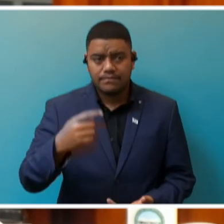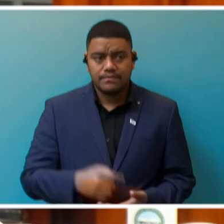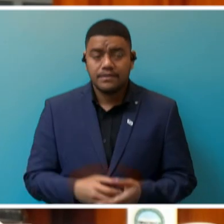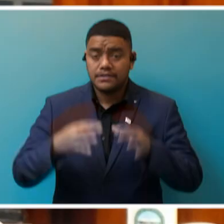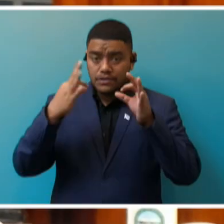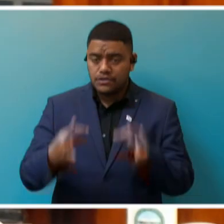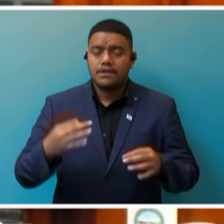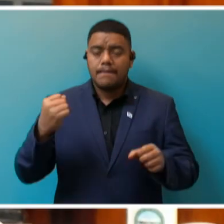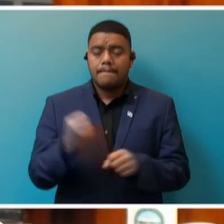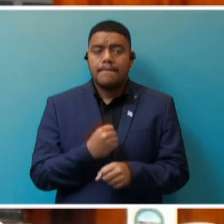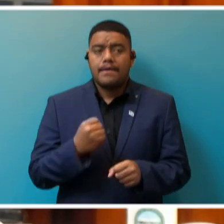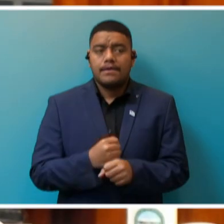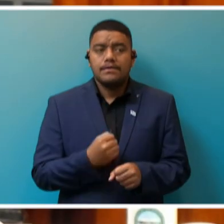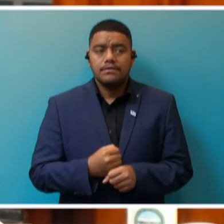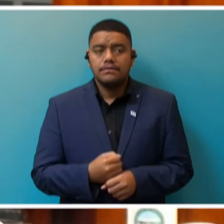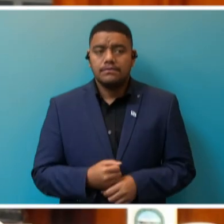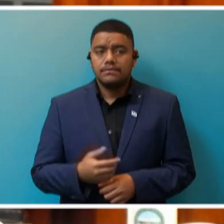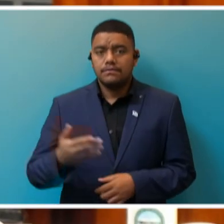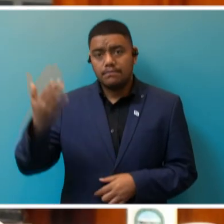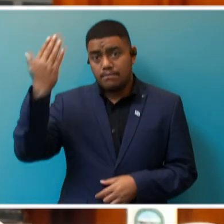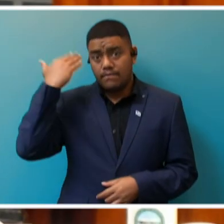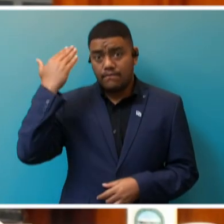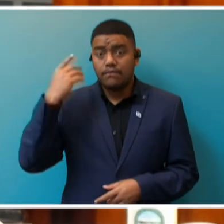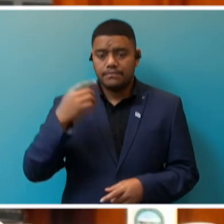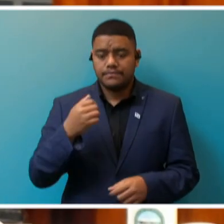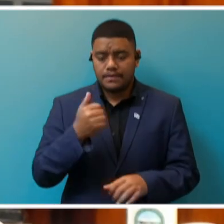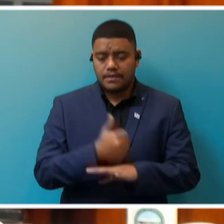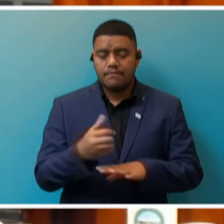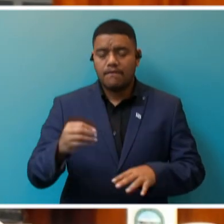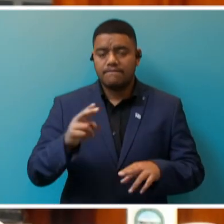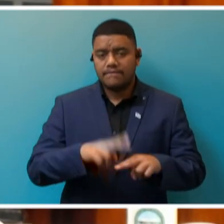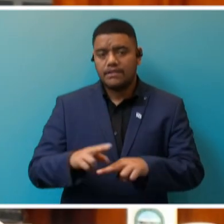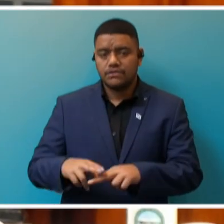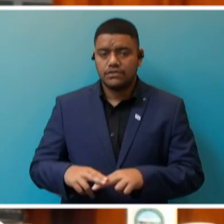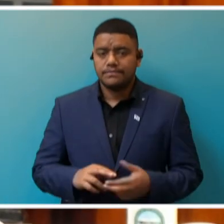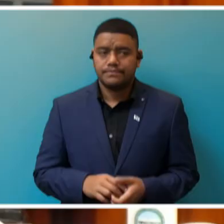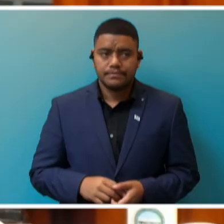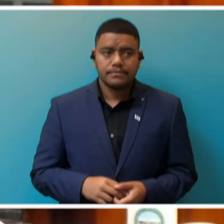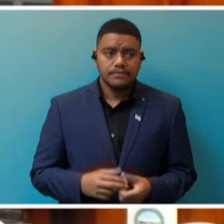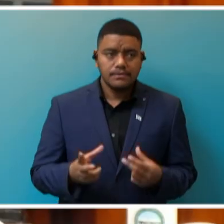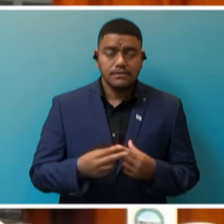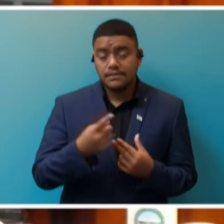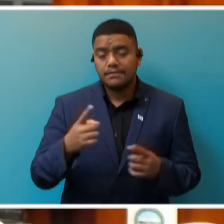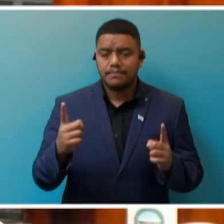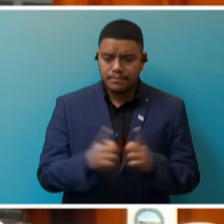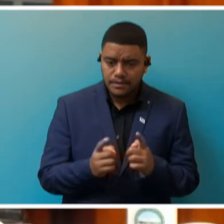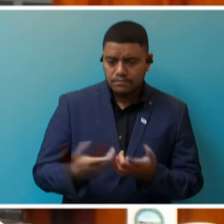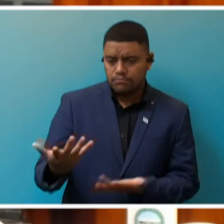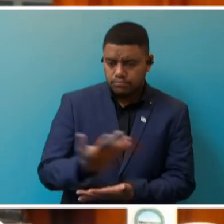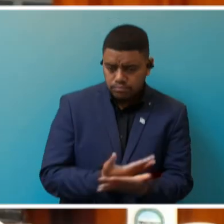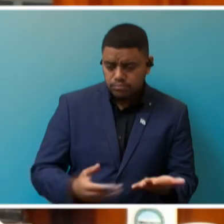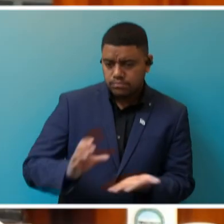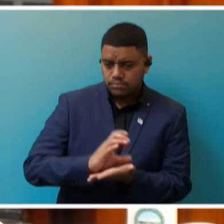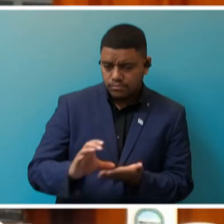that was reached by the then cabinet of the government of Fiji, and with meetings and various consultations with